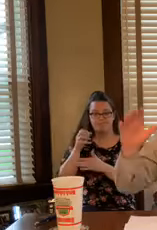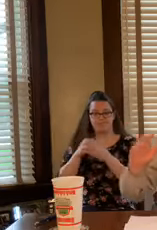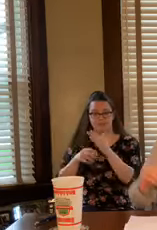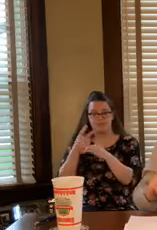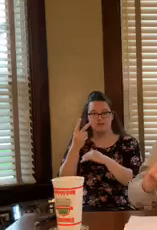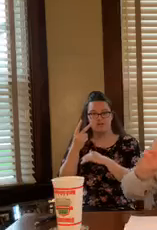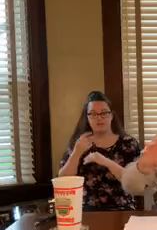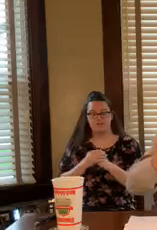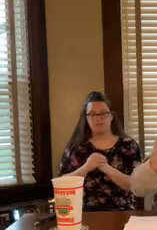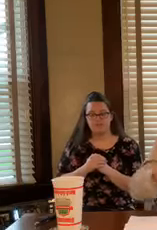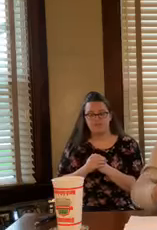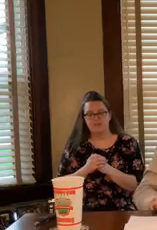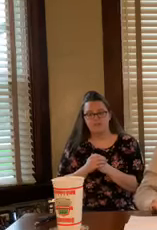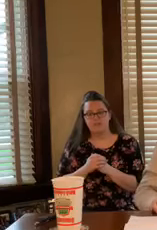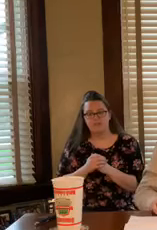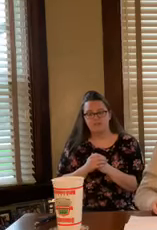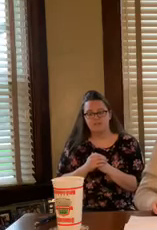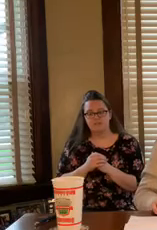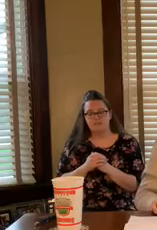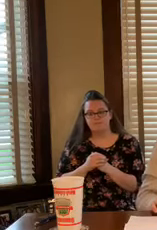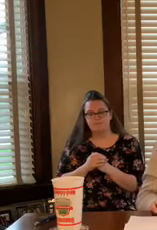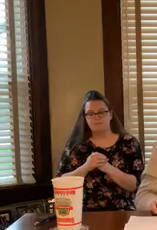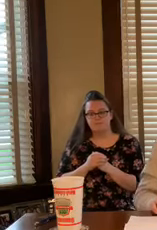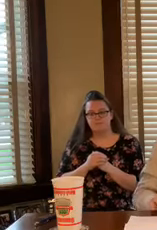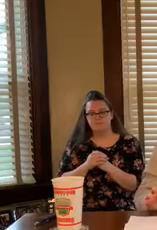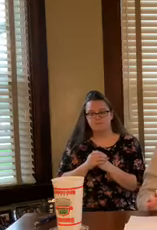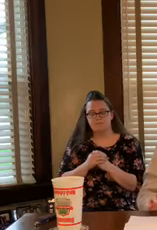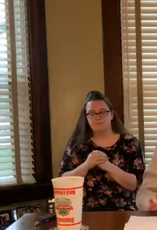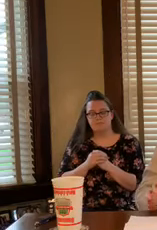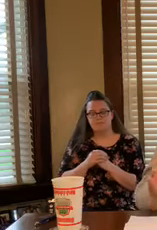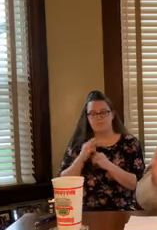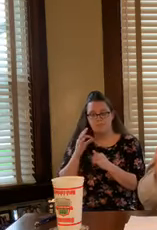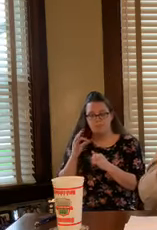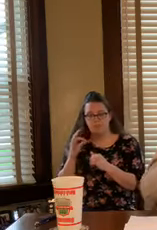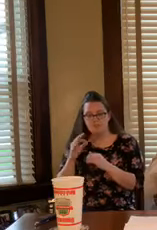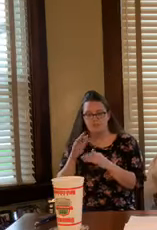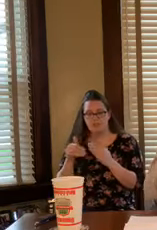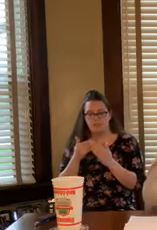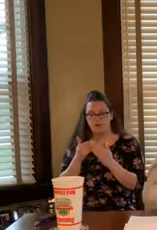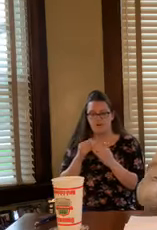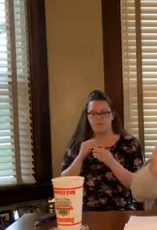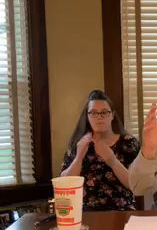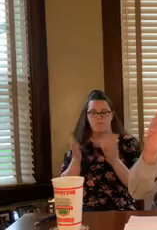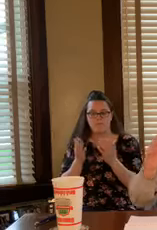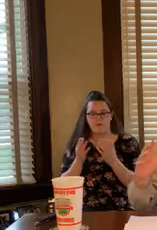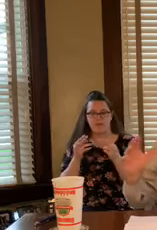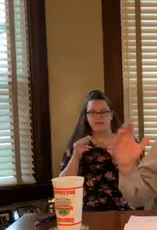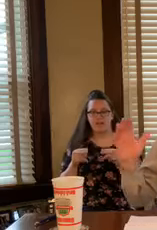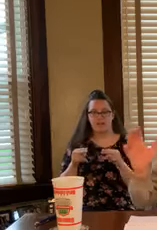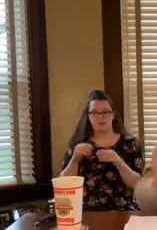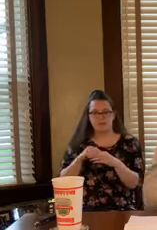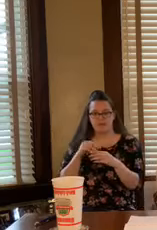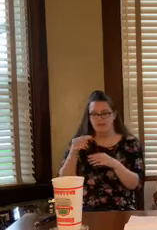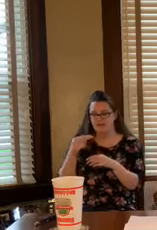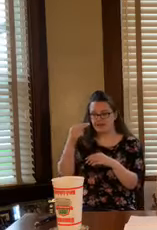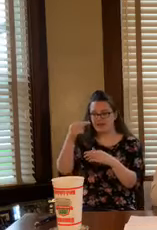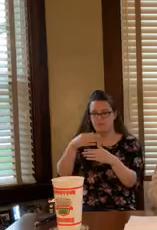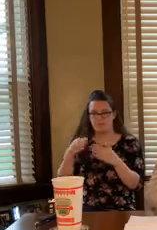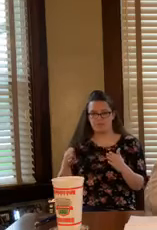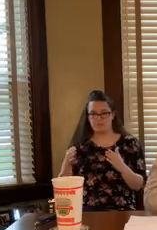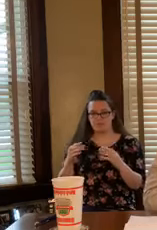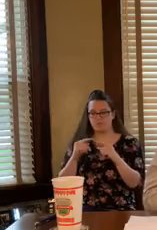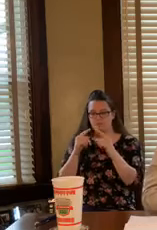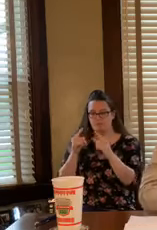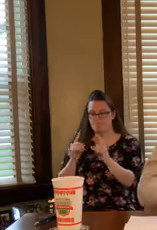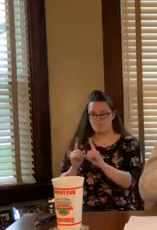and he gives a sermon about what's going on, because they've received the Holy Ghost in the upper room, and they've stumbled out into the